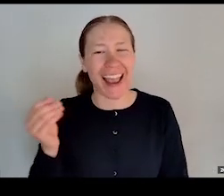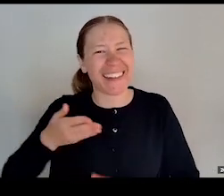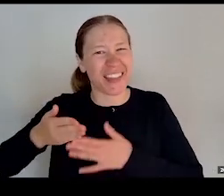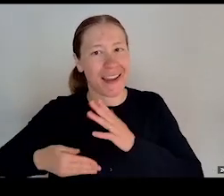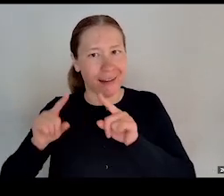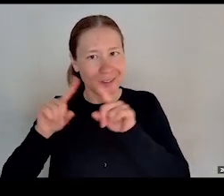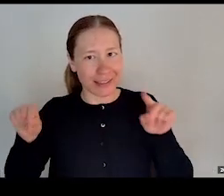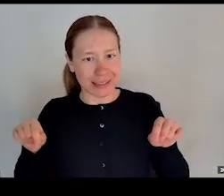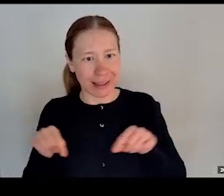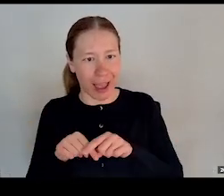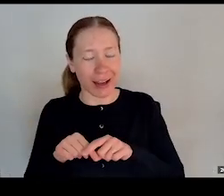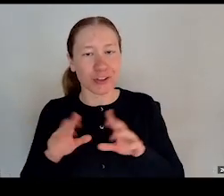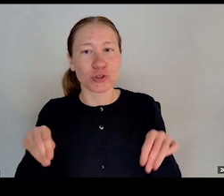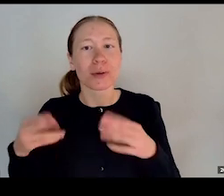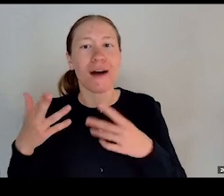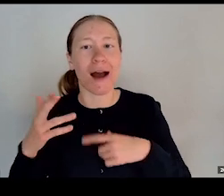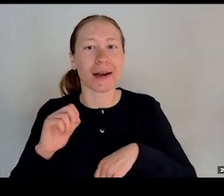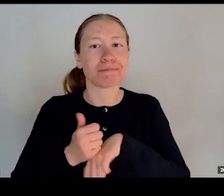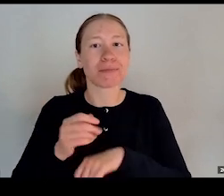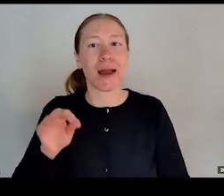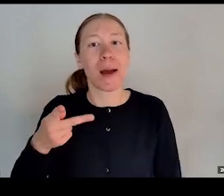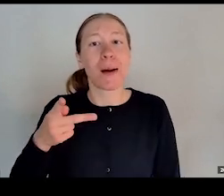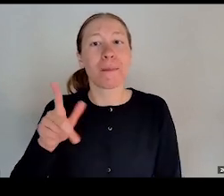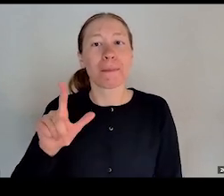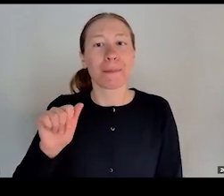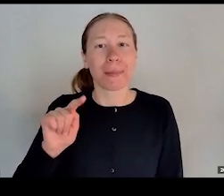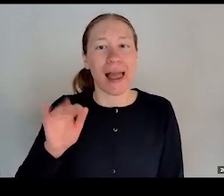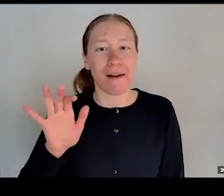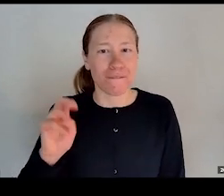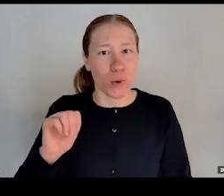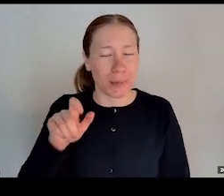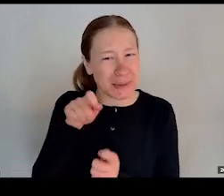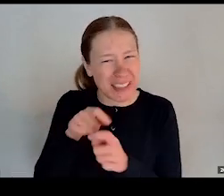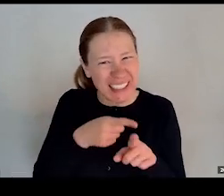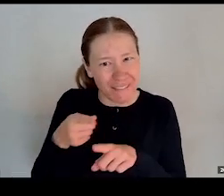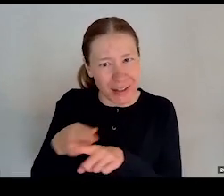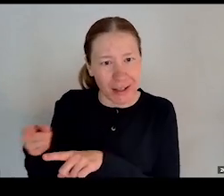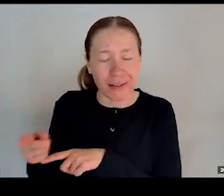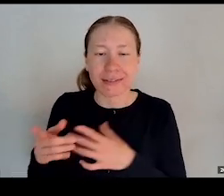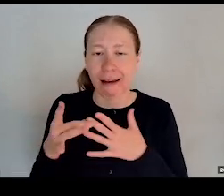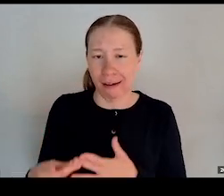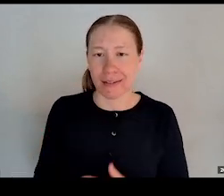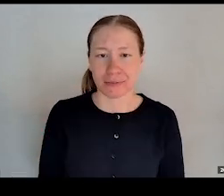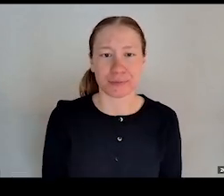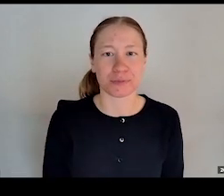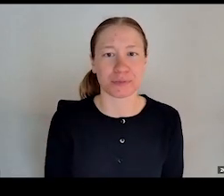provide platform-specific guidance if you have questions related to specific items.